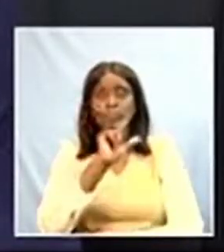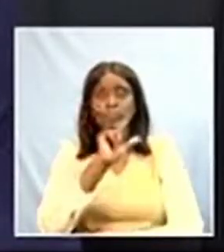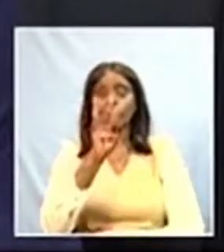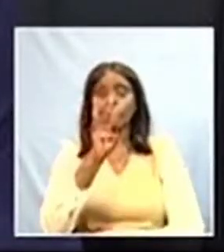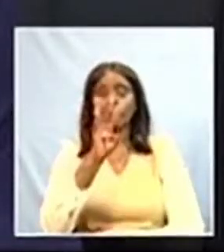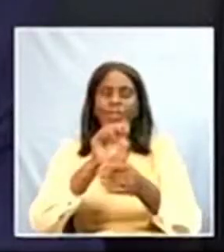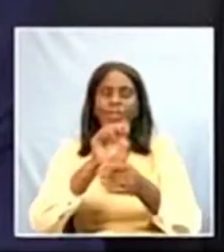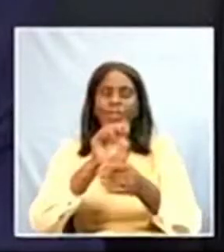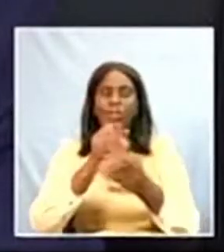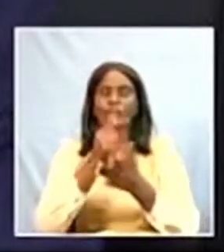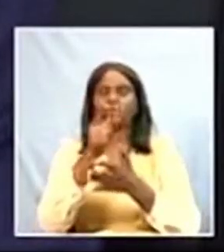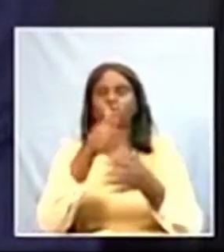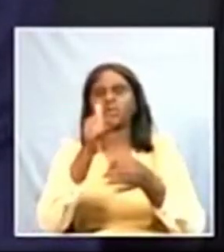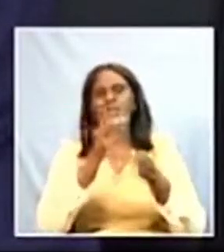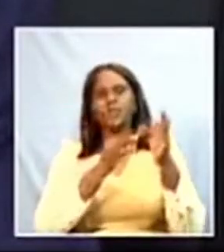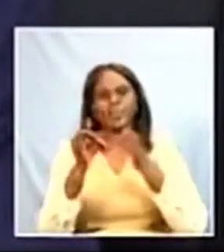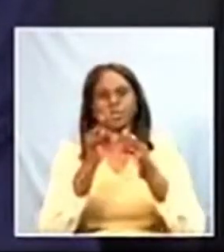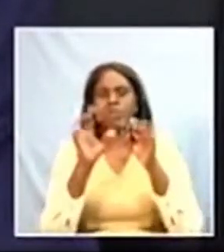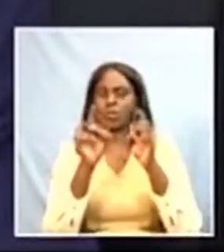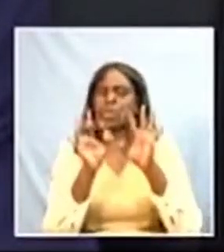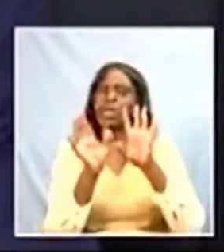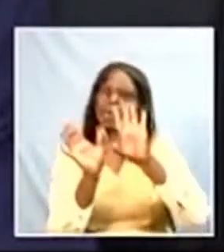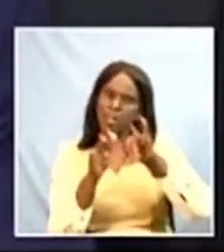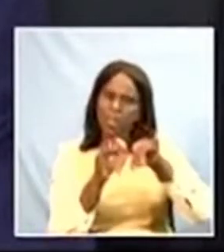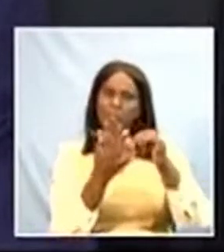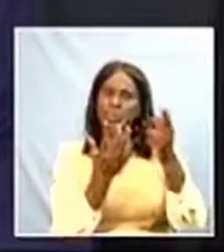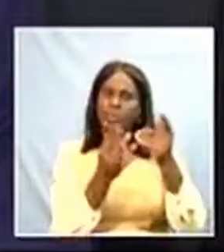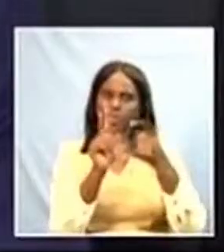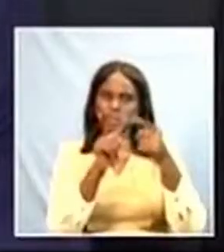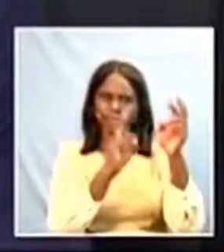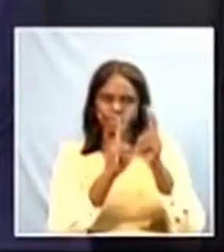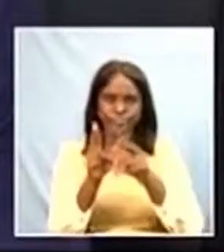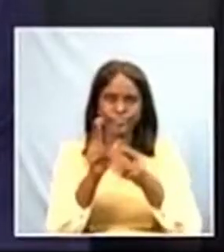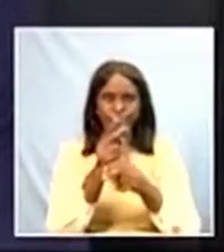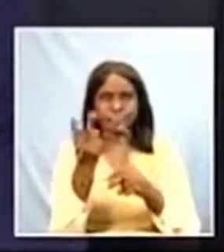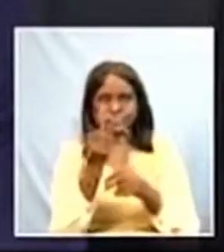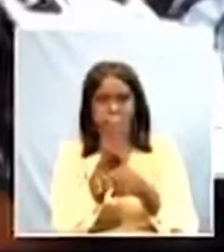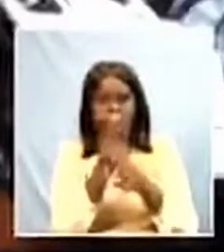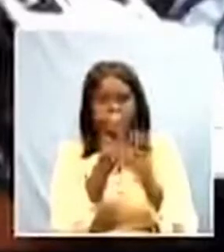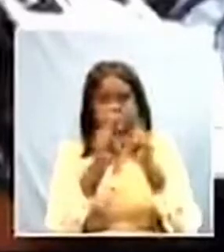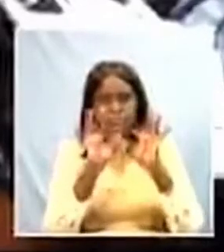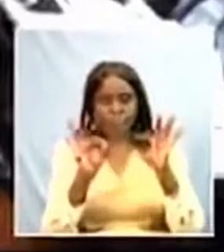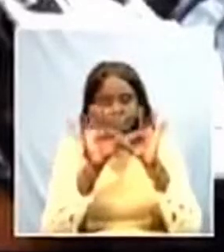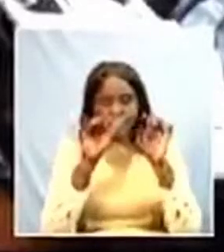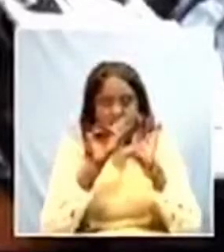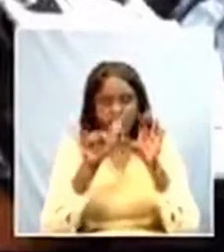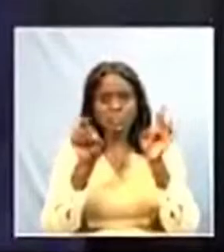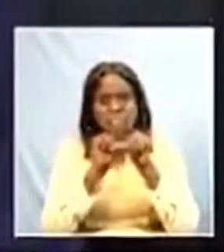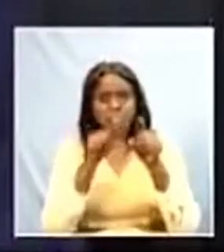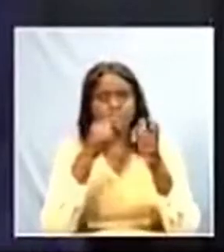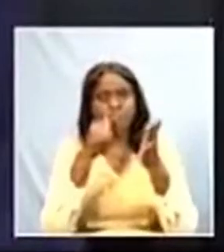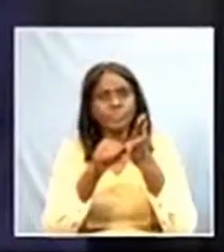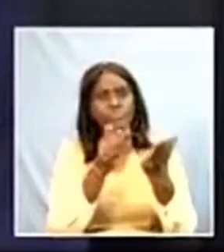have experienced that. Okay. Then let's allow them to respond to those two important ones. Then the same letter here, we